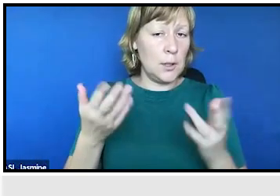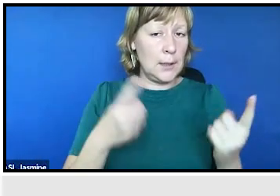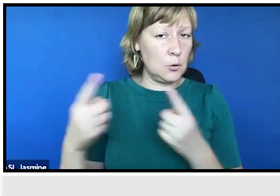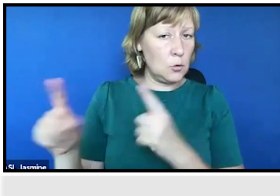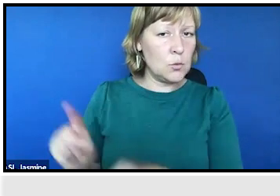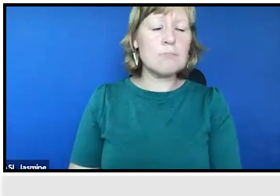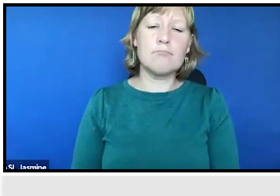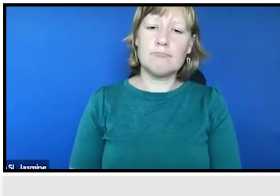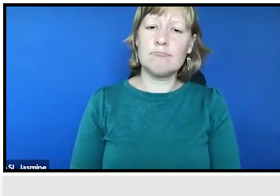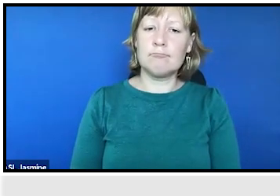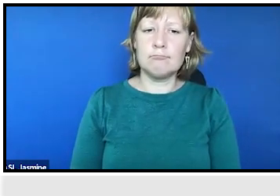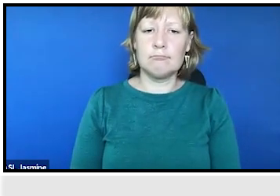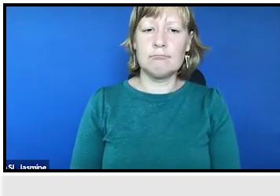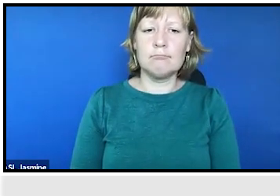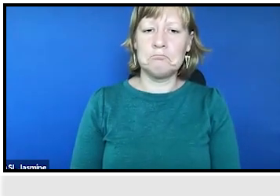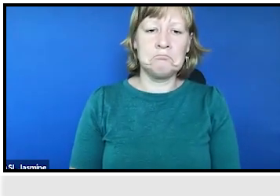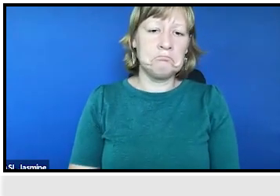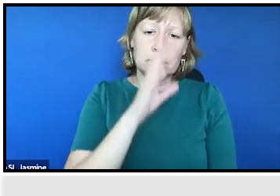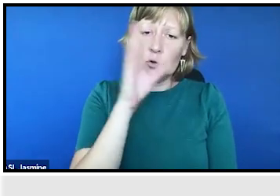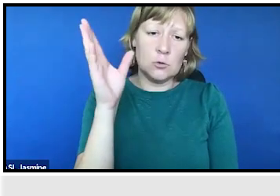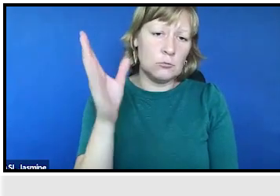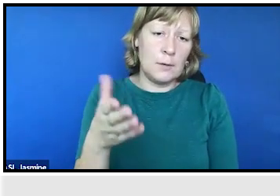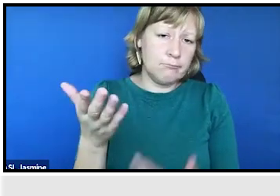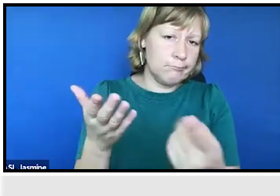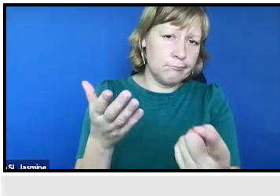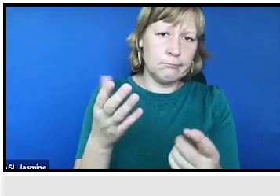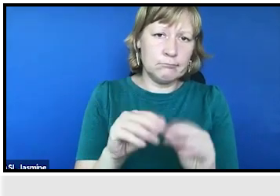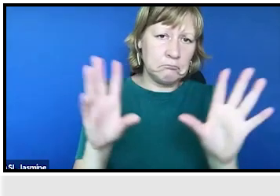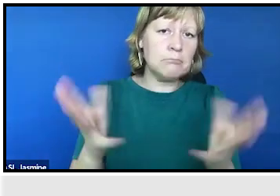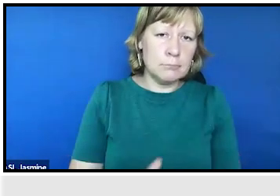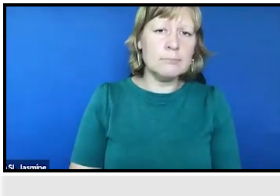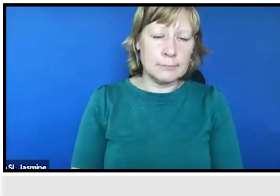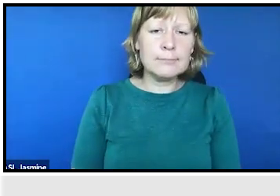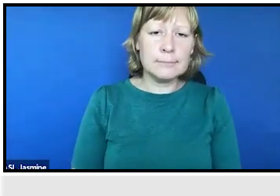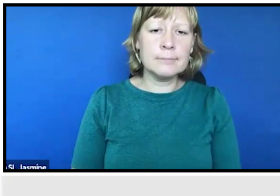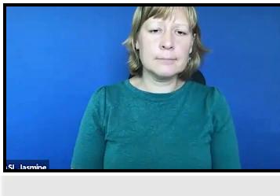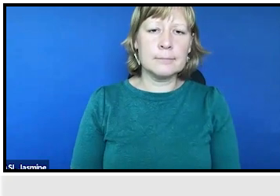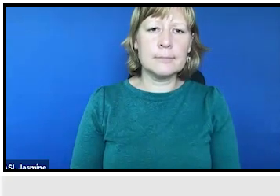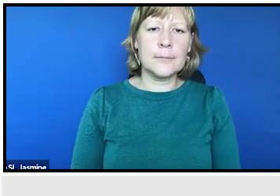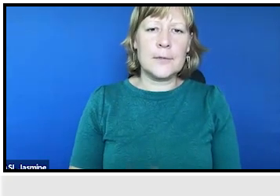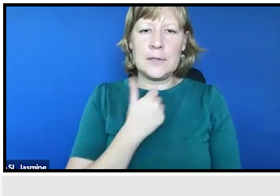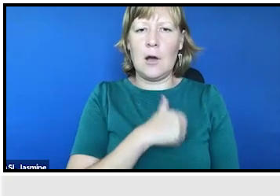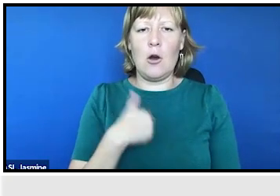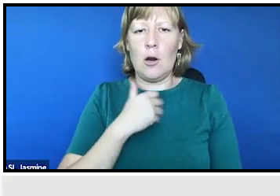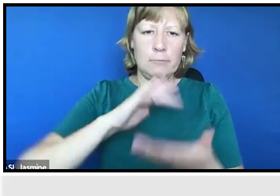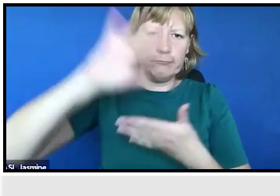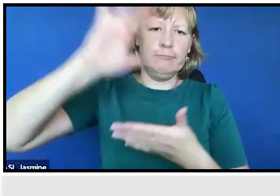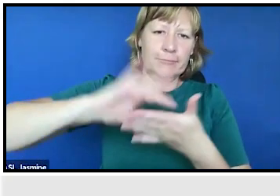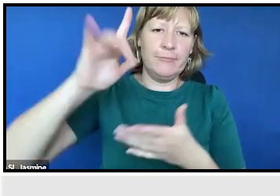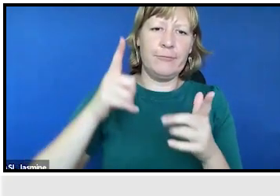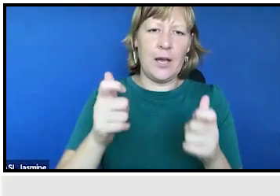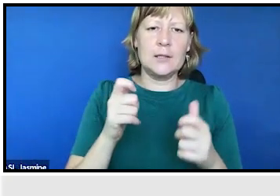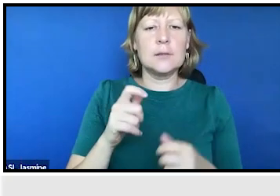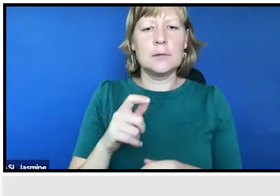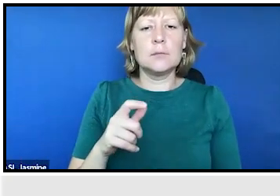And it's pretty much straightforward from there. I don't want to go through the entire thing super fast, but I just wanted to make sure that everyone knew how